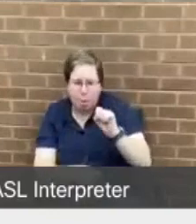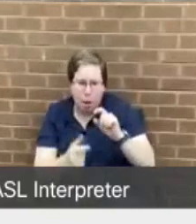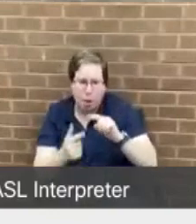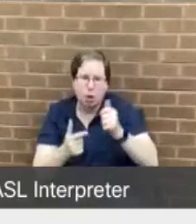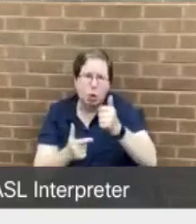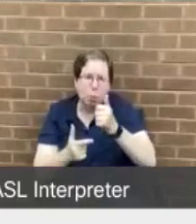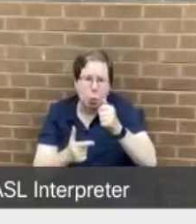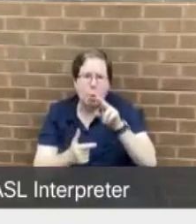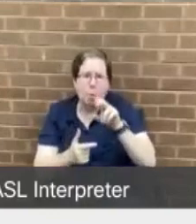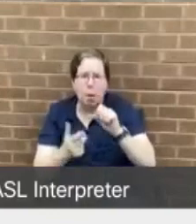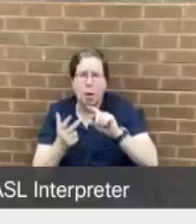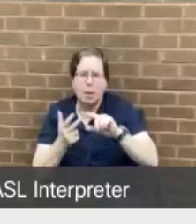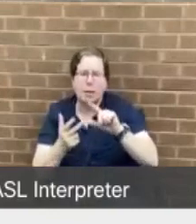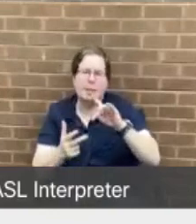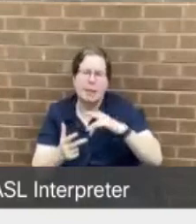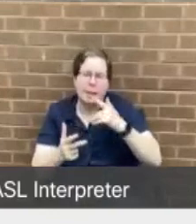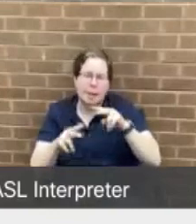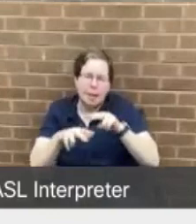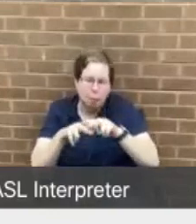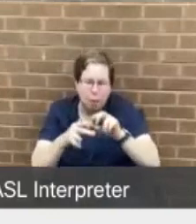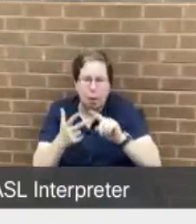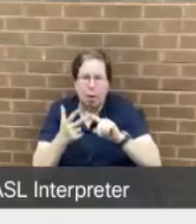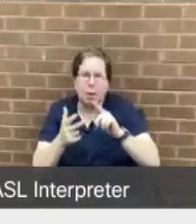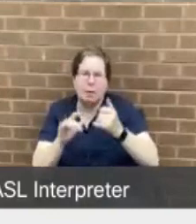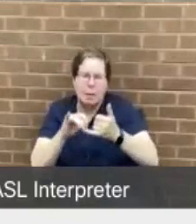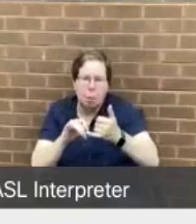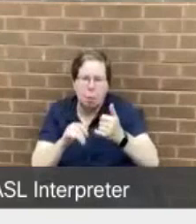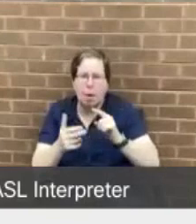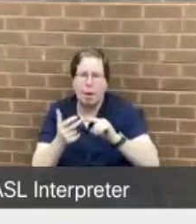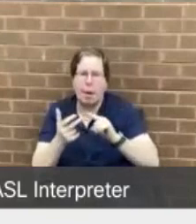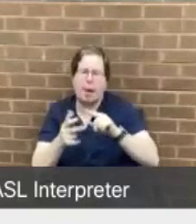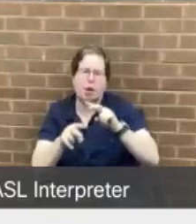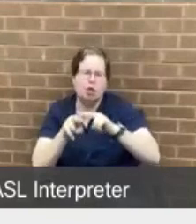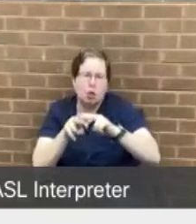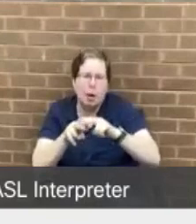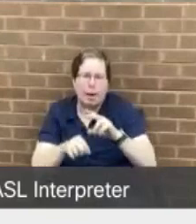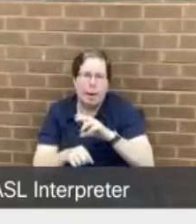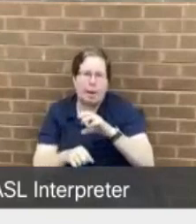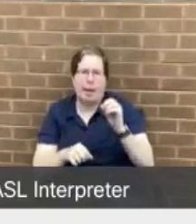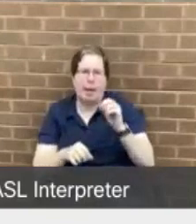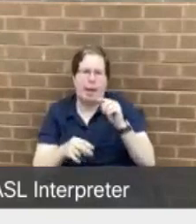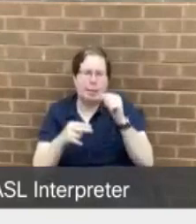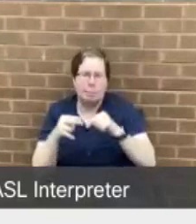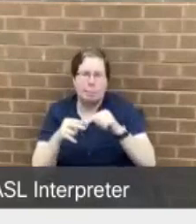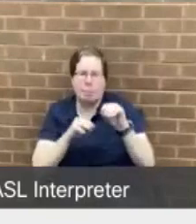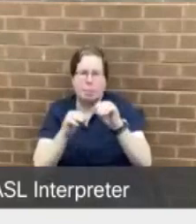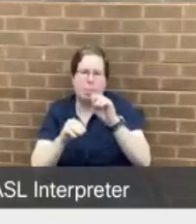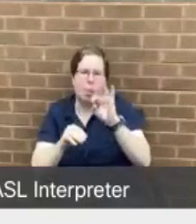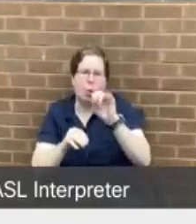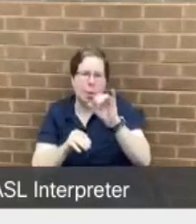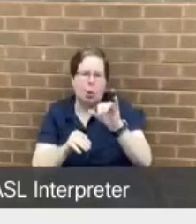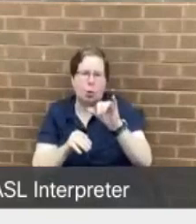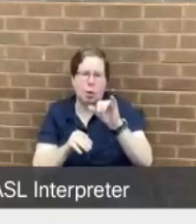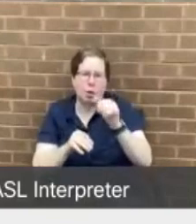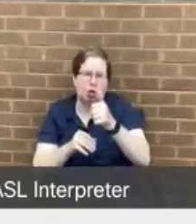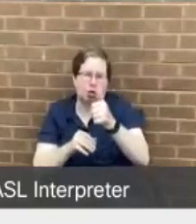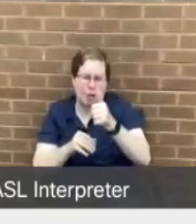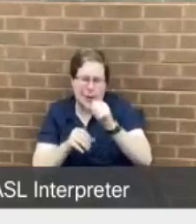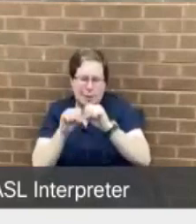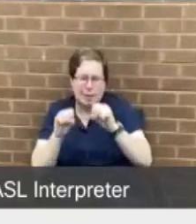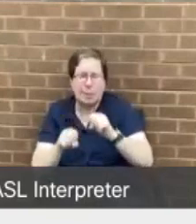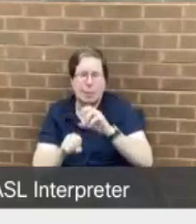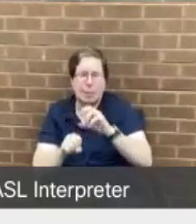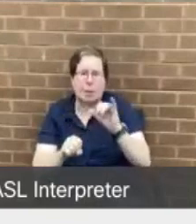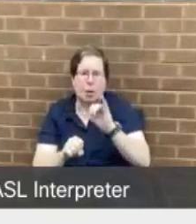as well as light rail, metro, subway, MERC train service, comprehensive mobility paratransit system, and we support the locally